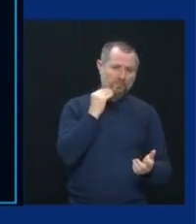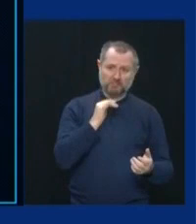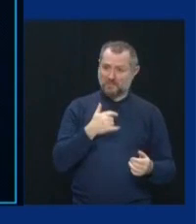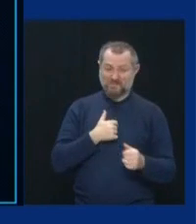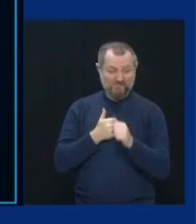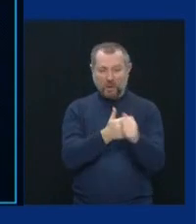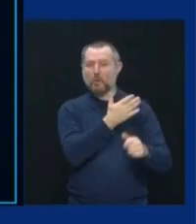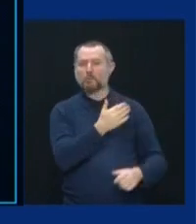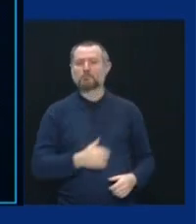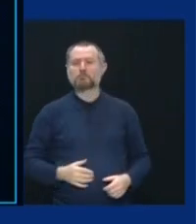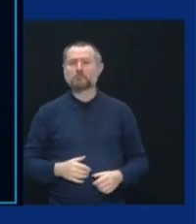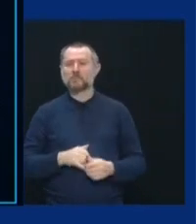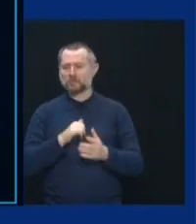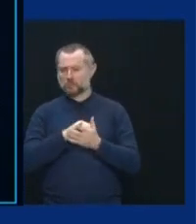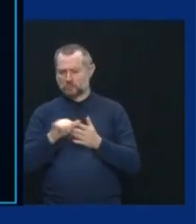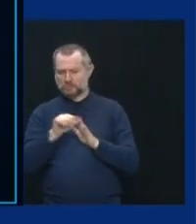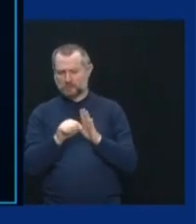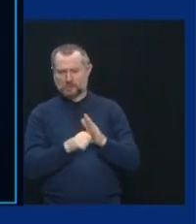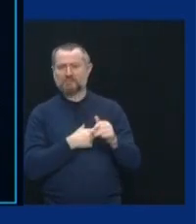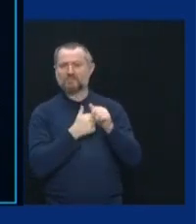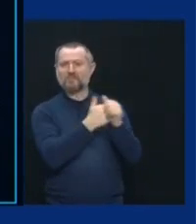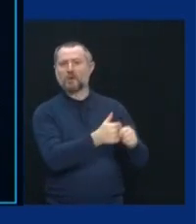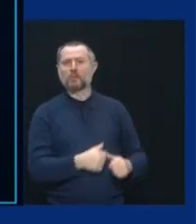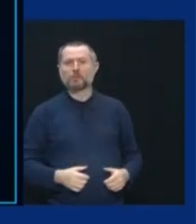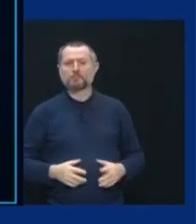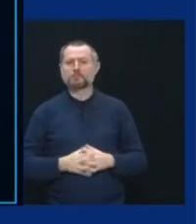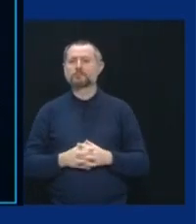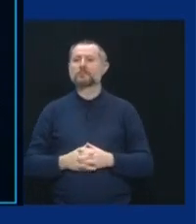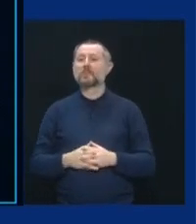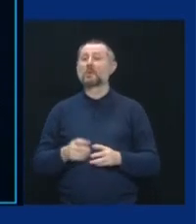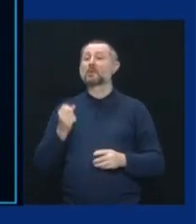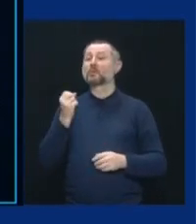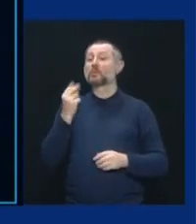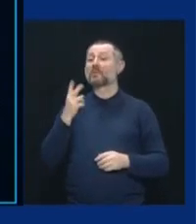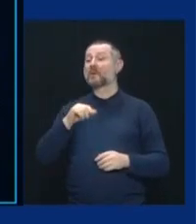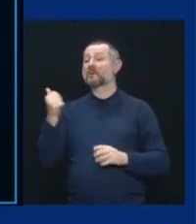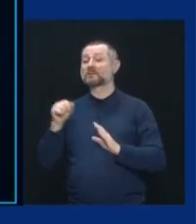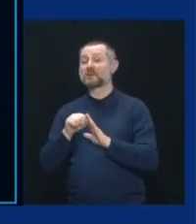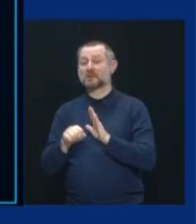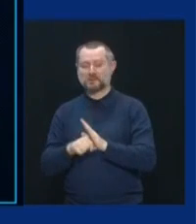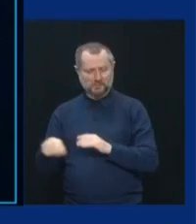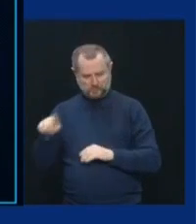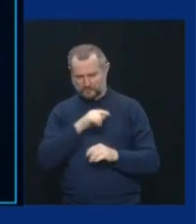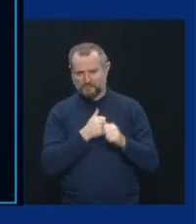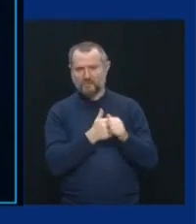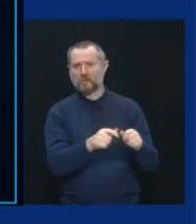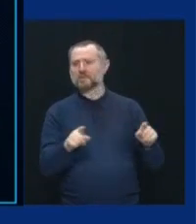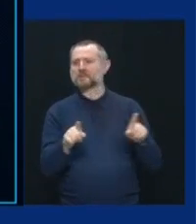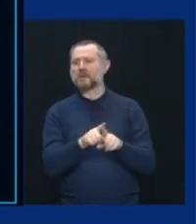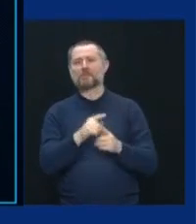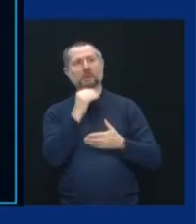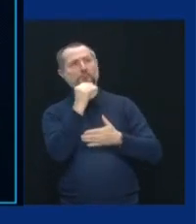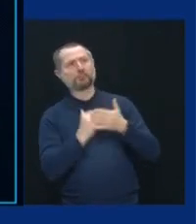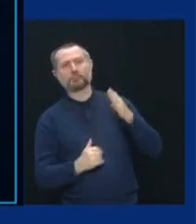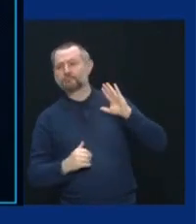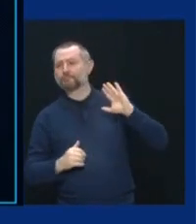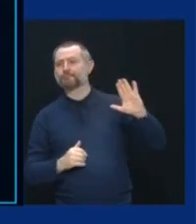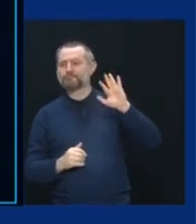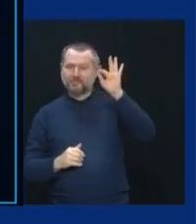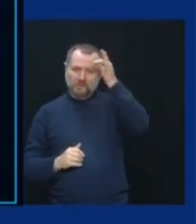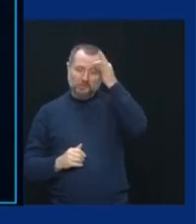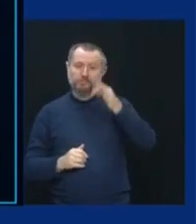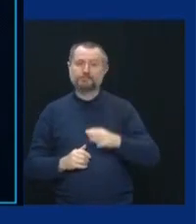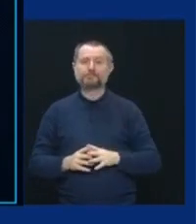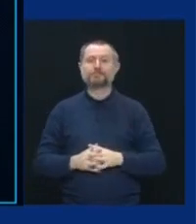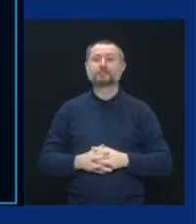State DOH followed that guidance. 12 other states, at least, followed that guidance. The